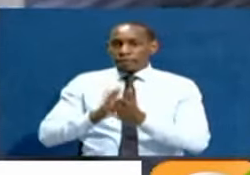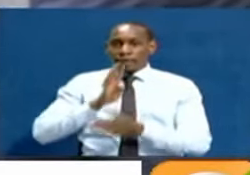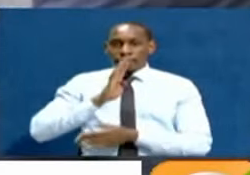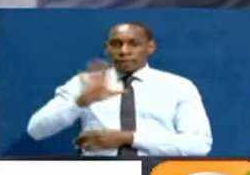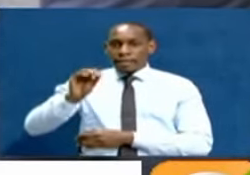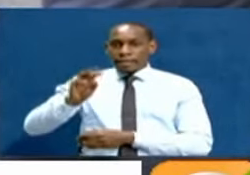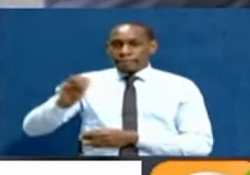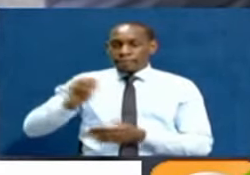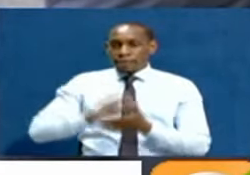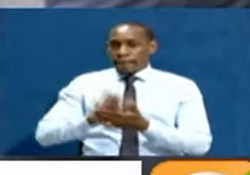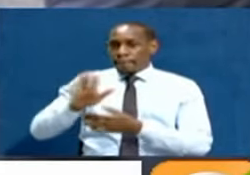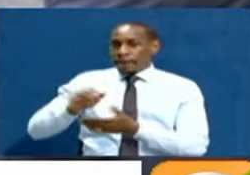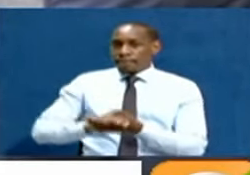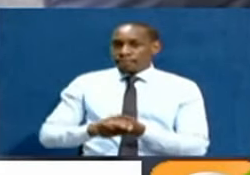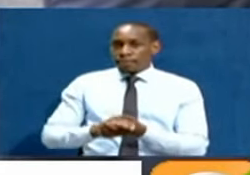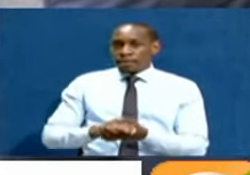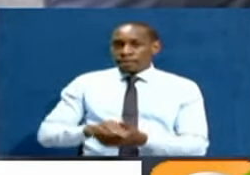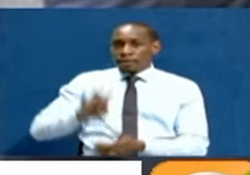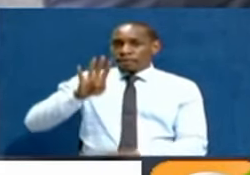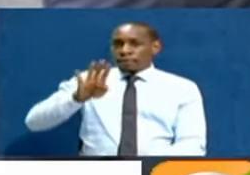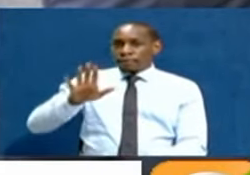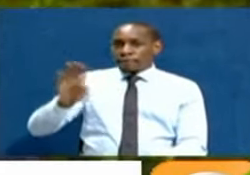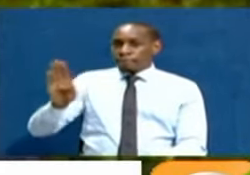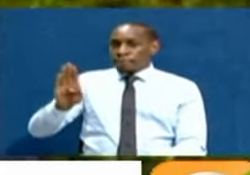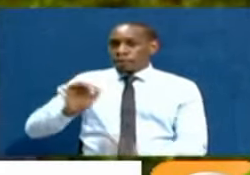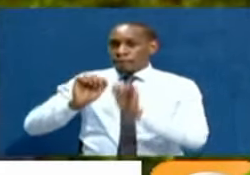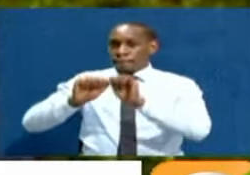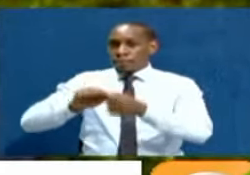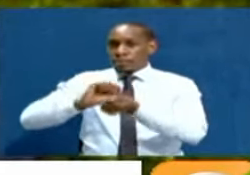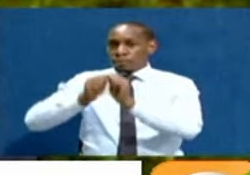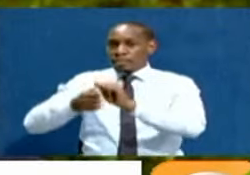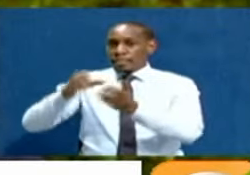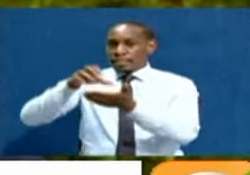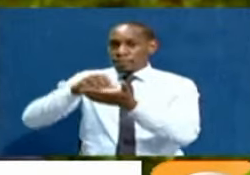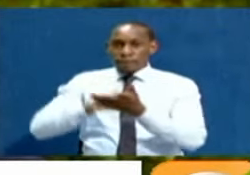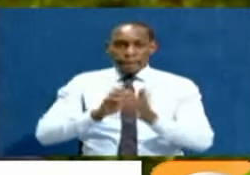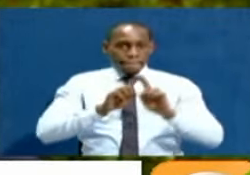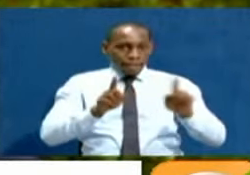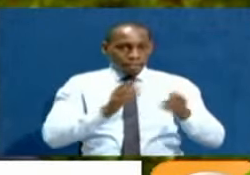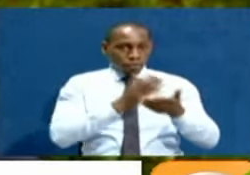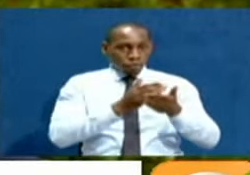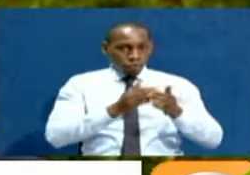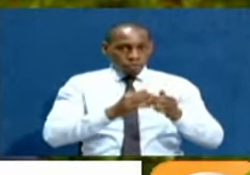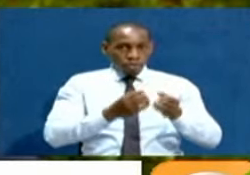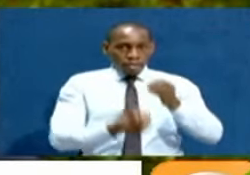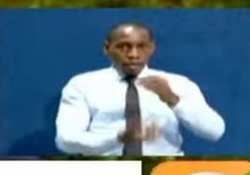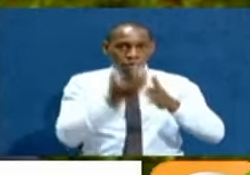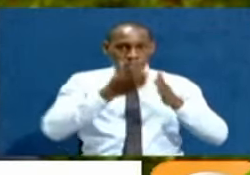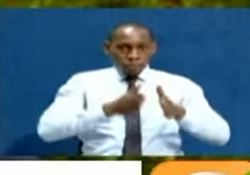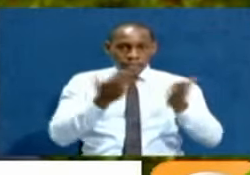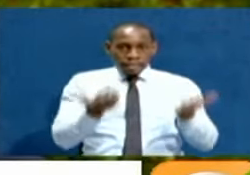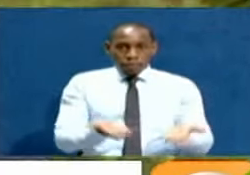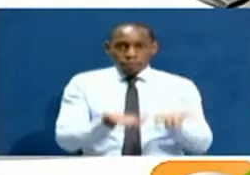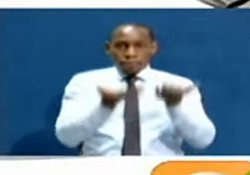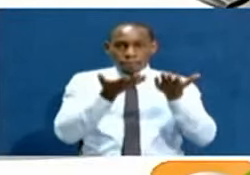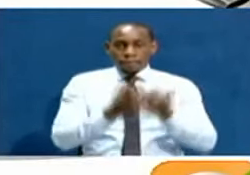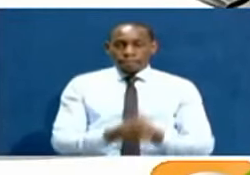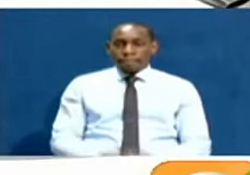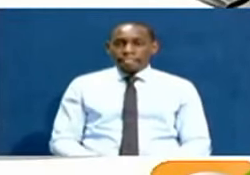You say you want 45 billion shillings, you'll turn it around. I won't turn it around, but I will certainly put us on the path of improving ourselves.